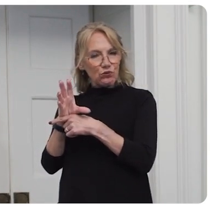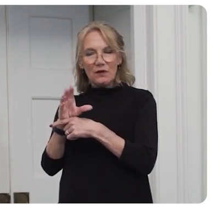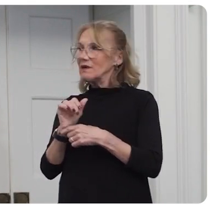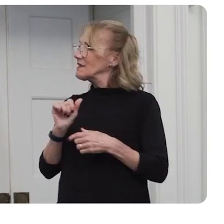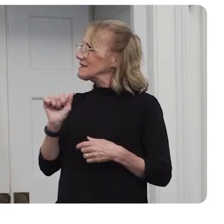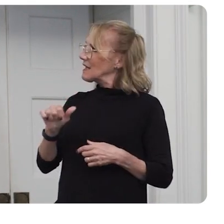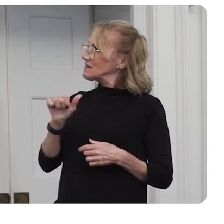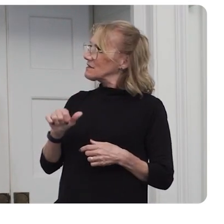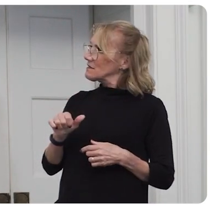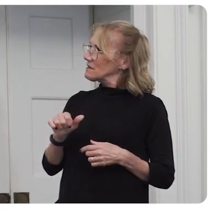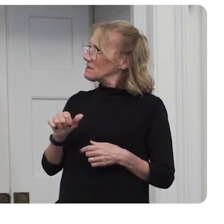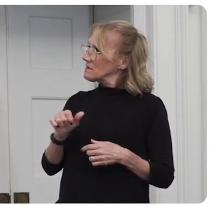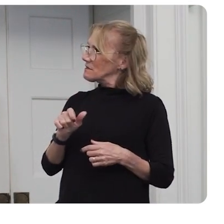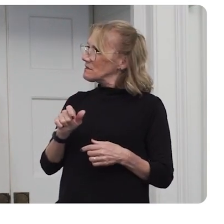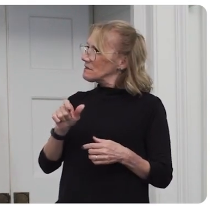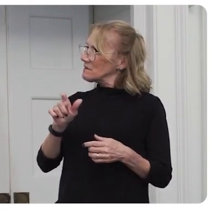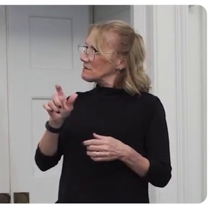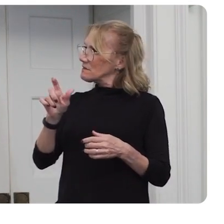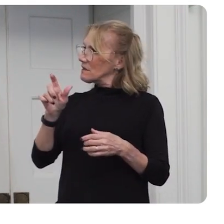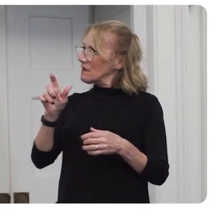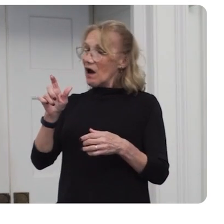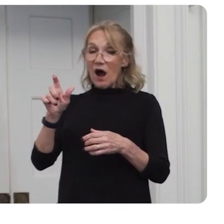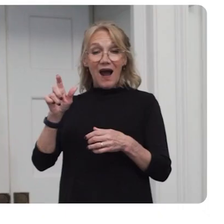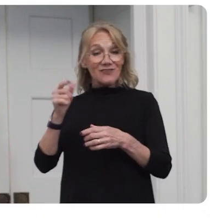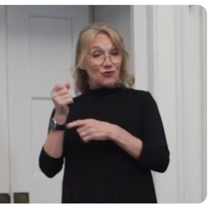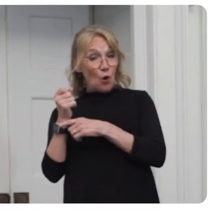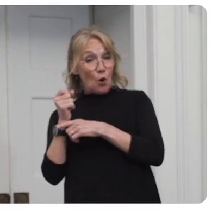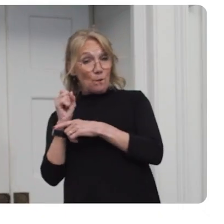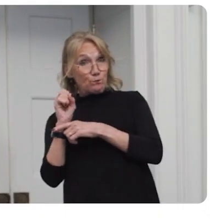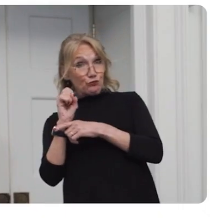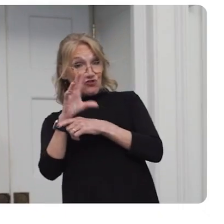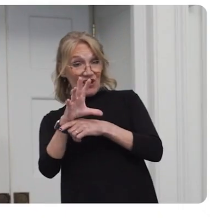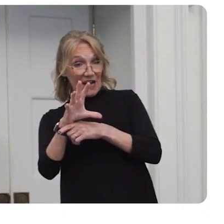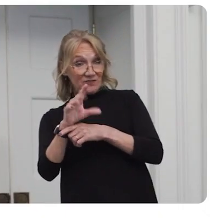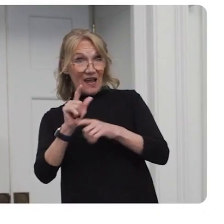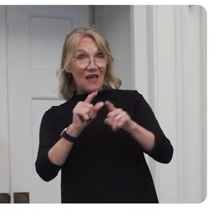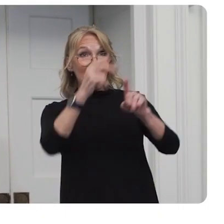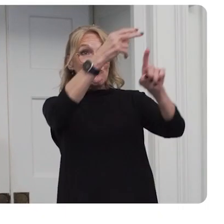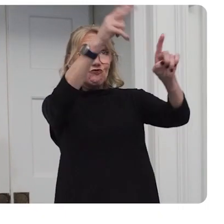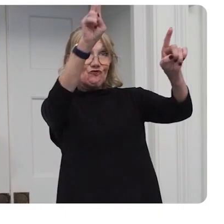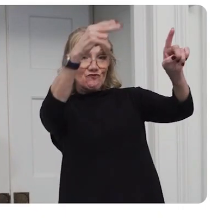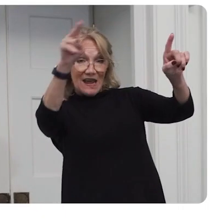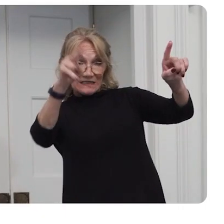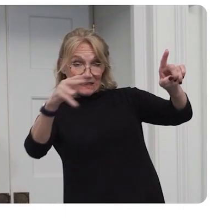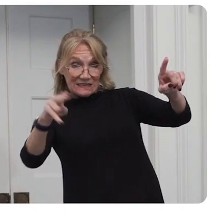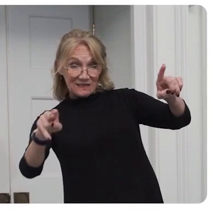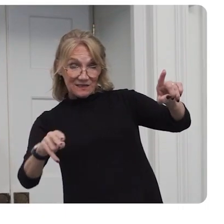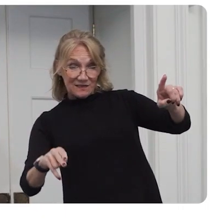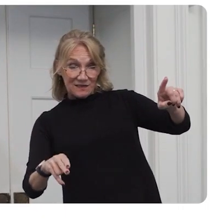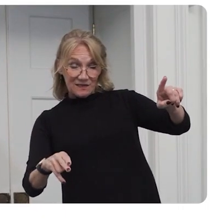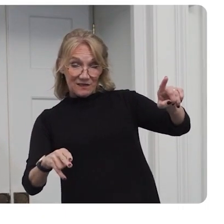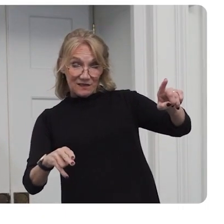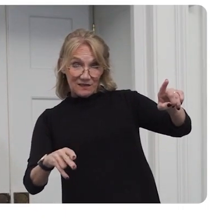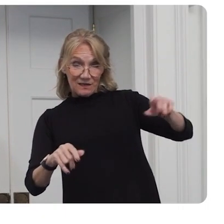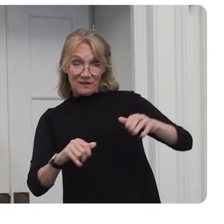Yeah. So you trace the lines onto the wall that is being projected. You